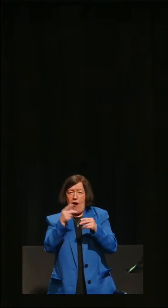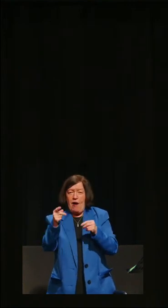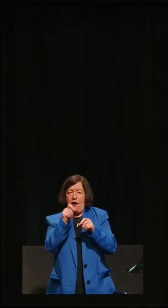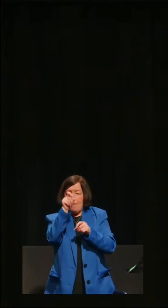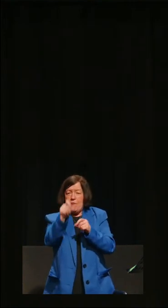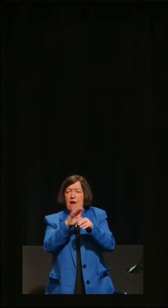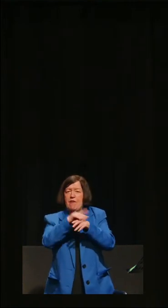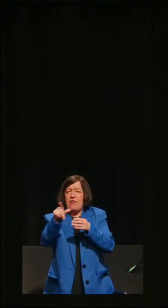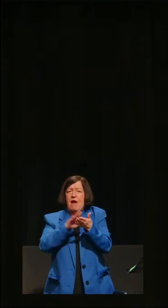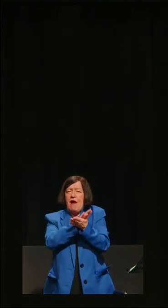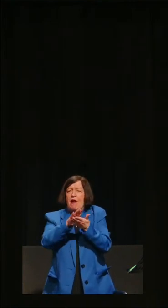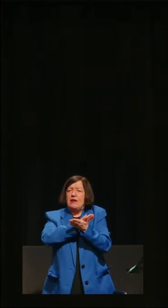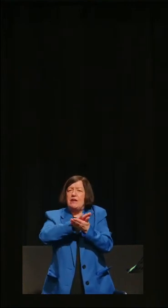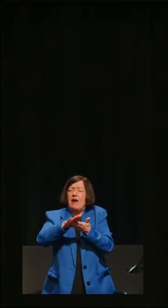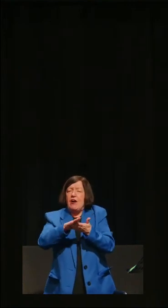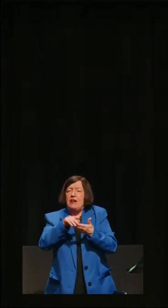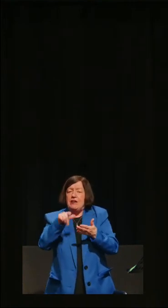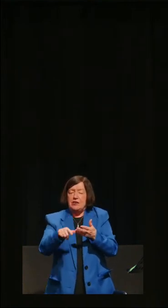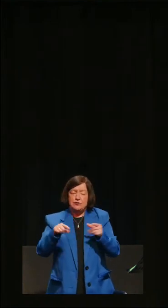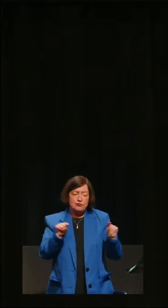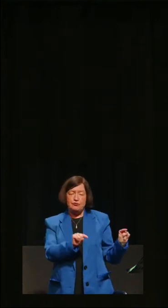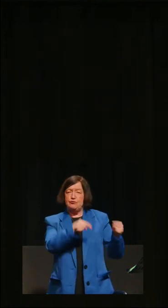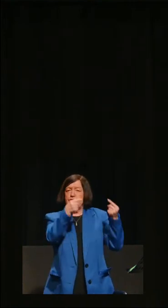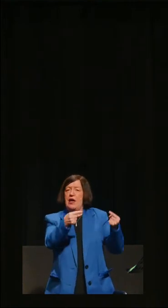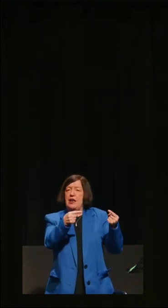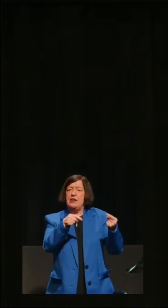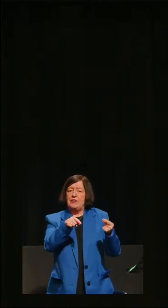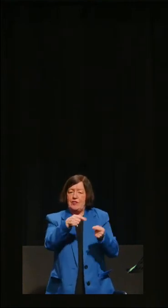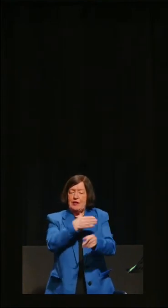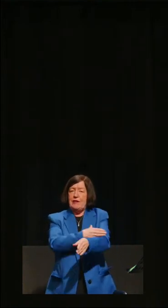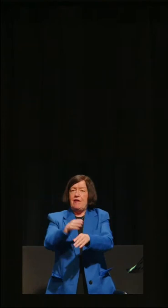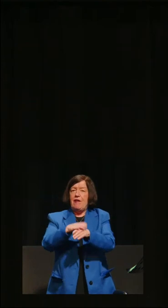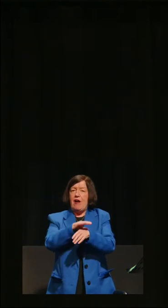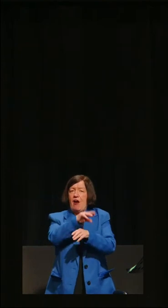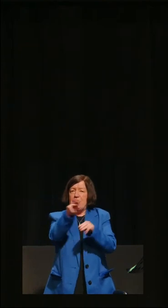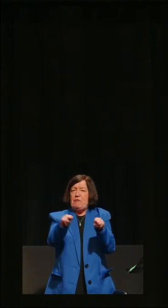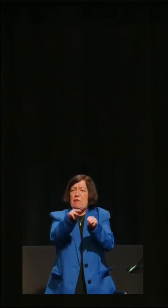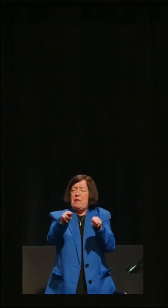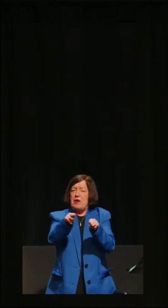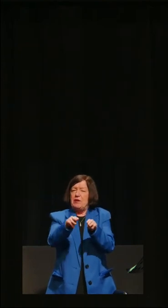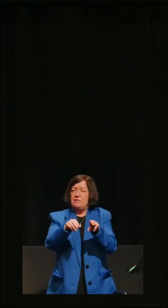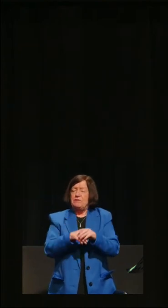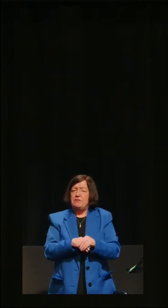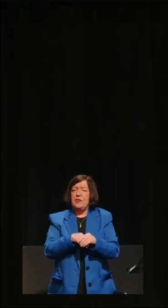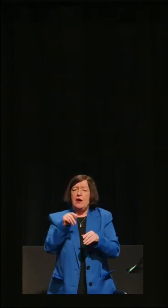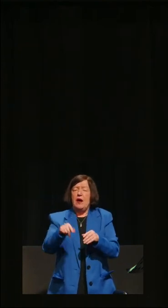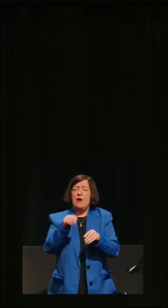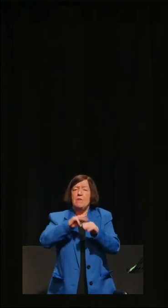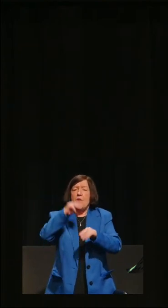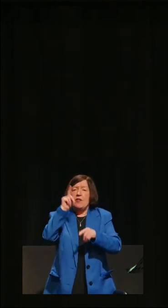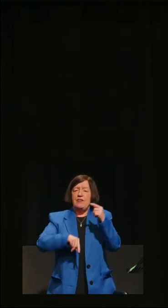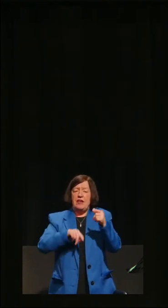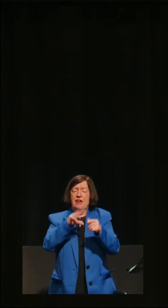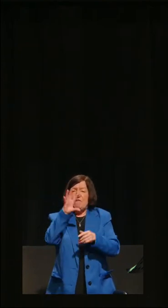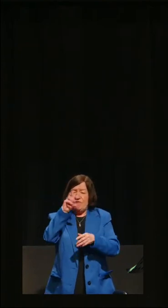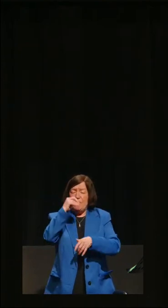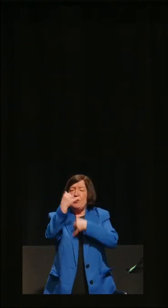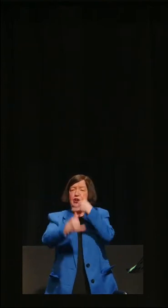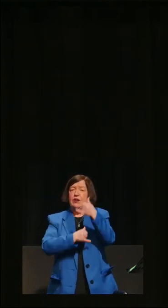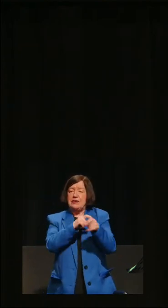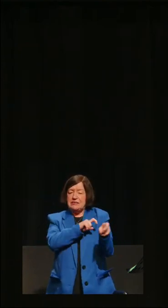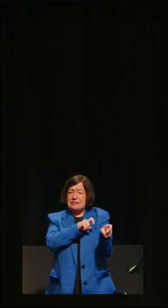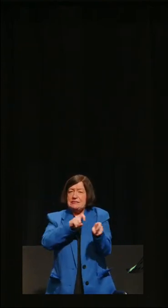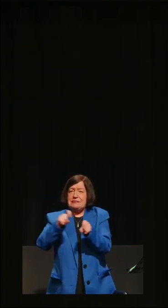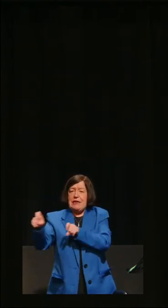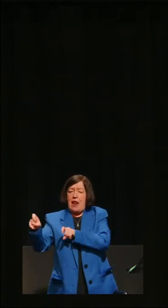of the Holocaust fundamentally challenged the foundations of civilization. After more than half a century, it